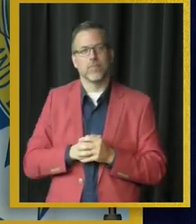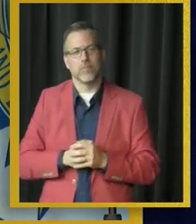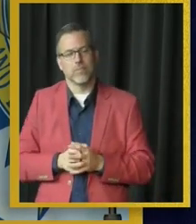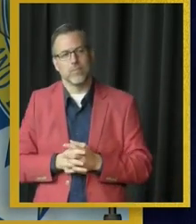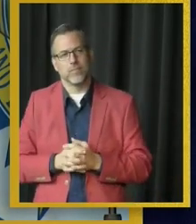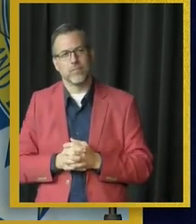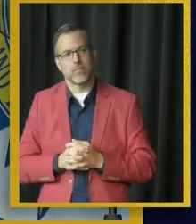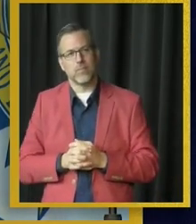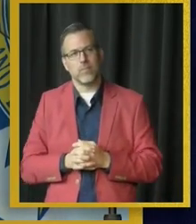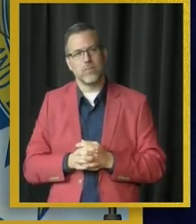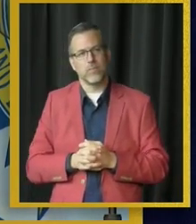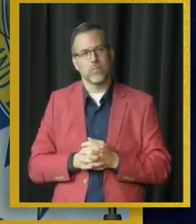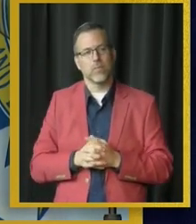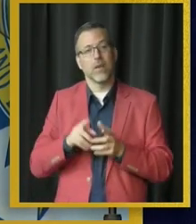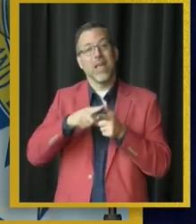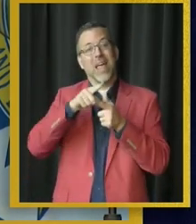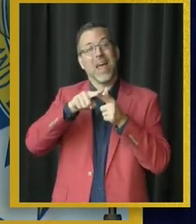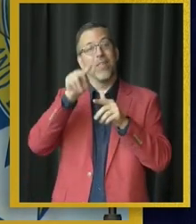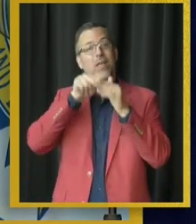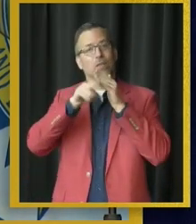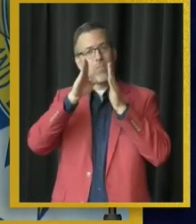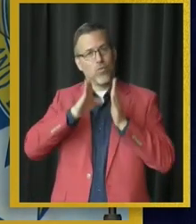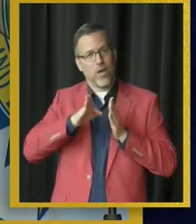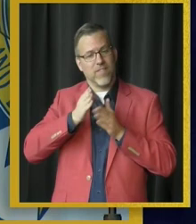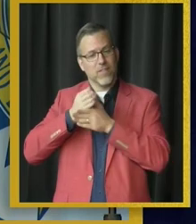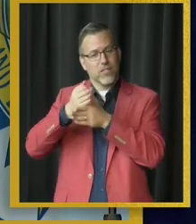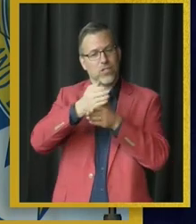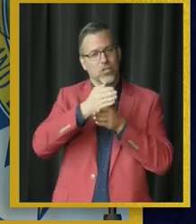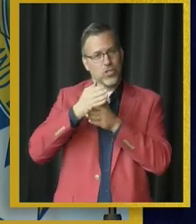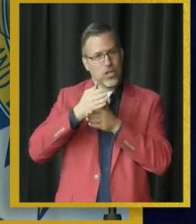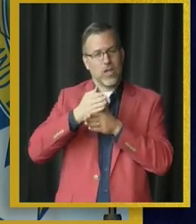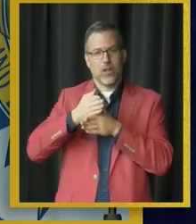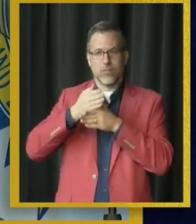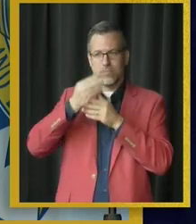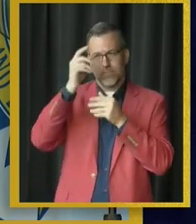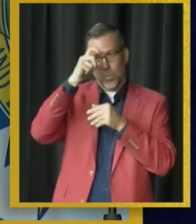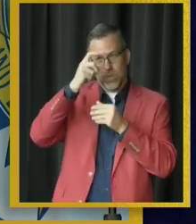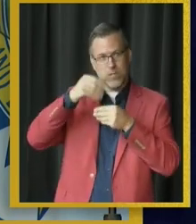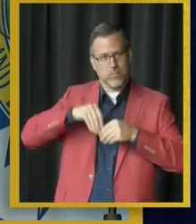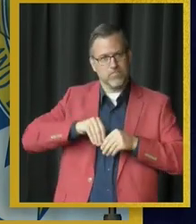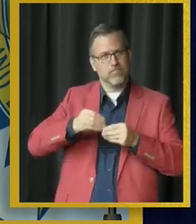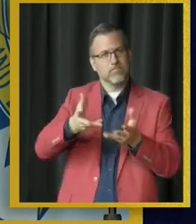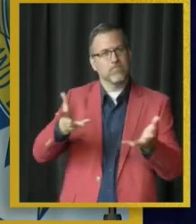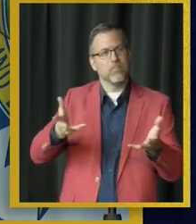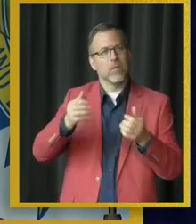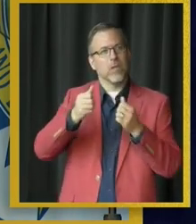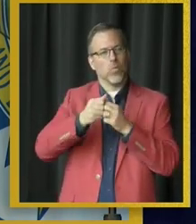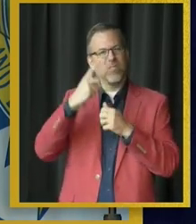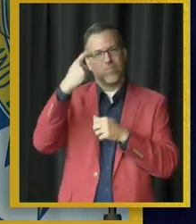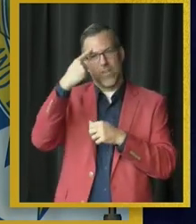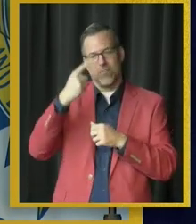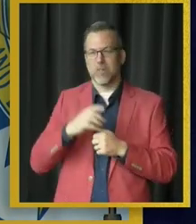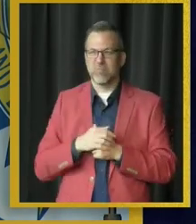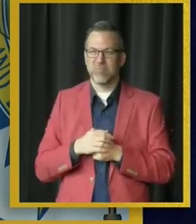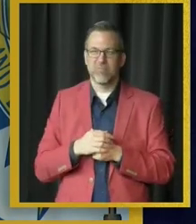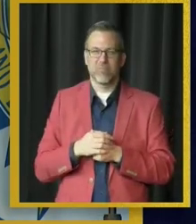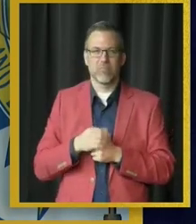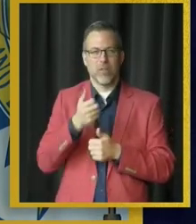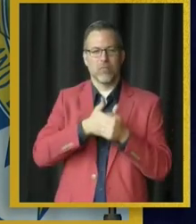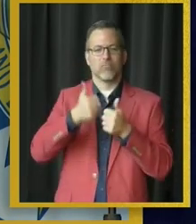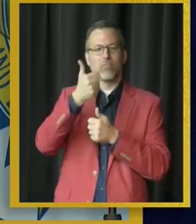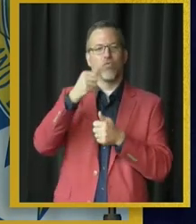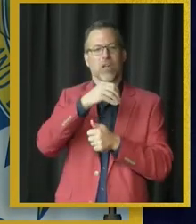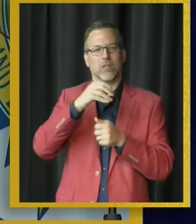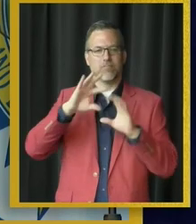And then the prophets shared its wisdom with the members of the government, the members of the great assembly,